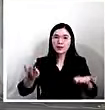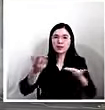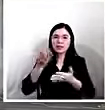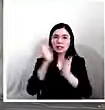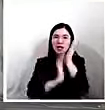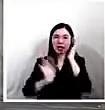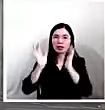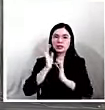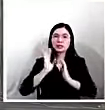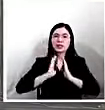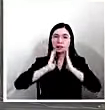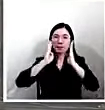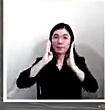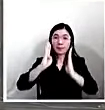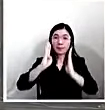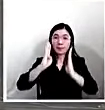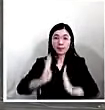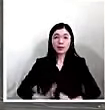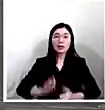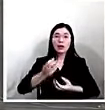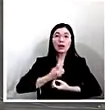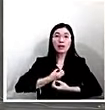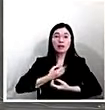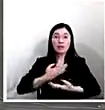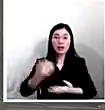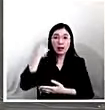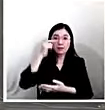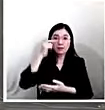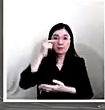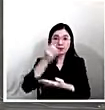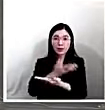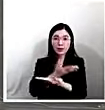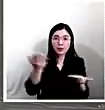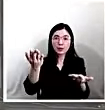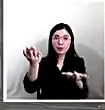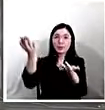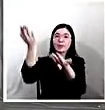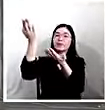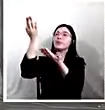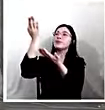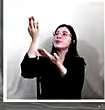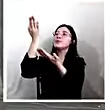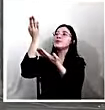my body, which will be given up for you."